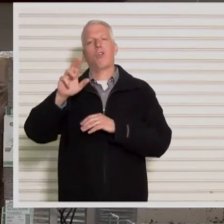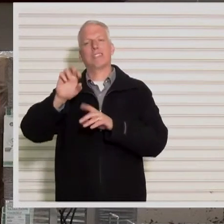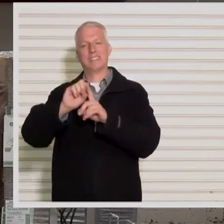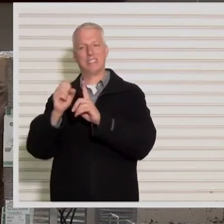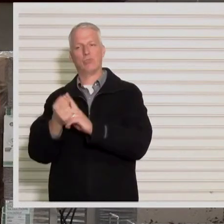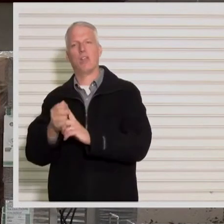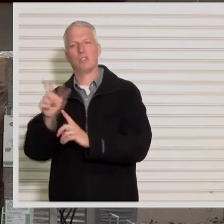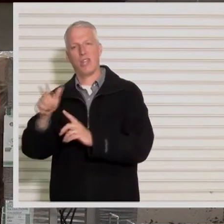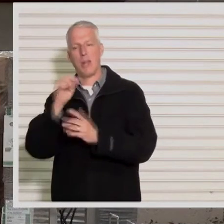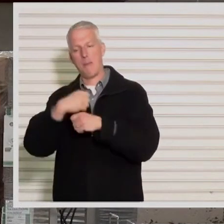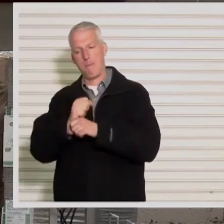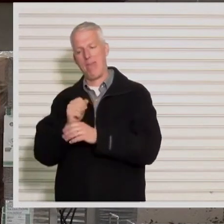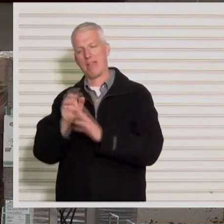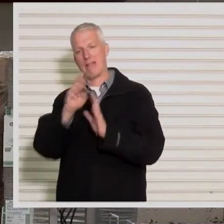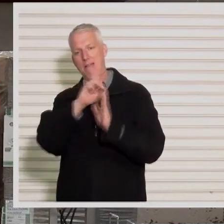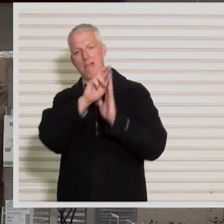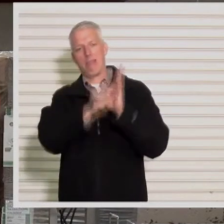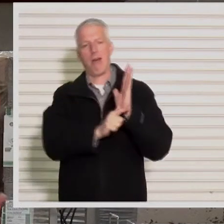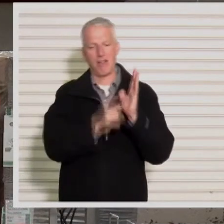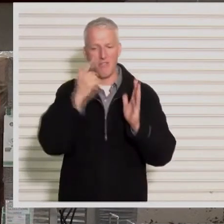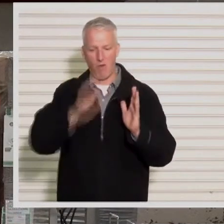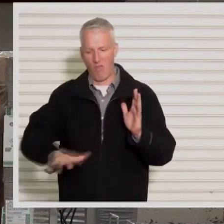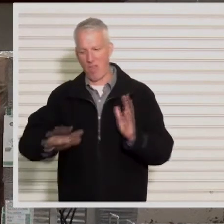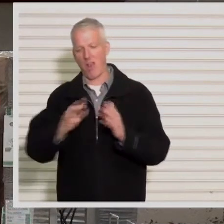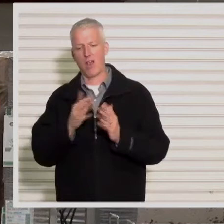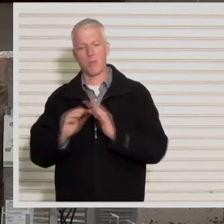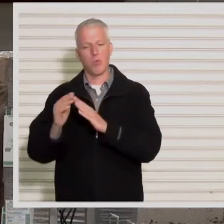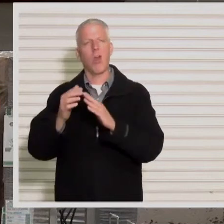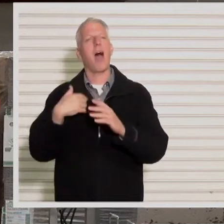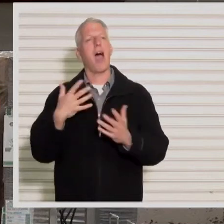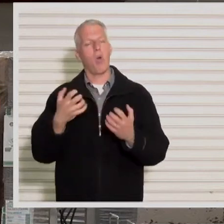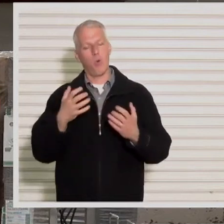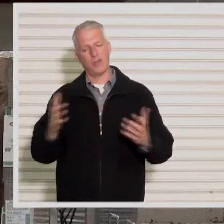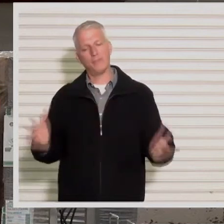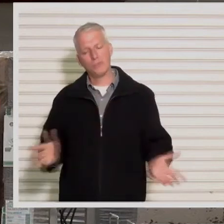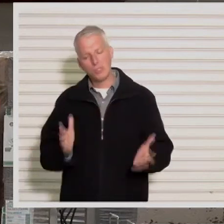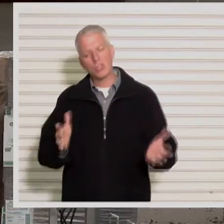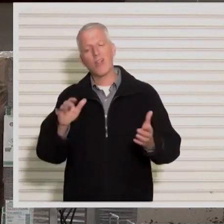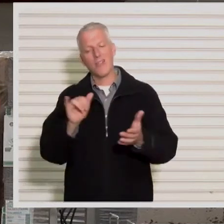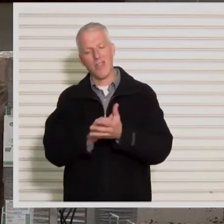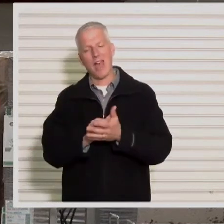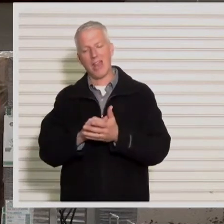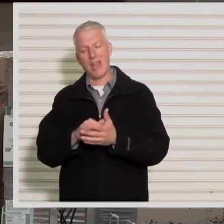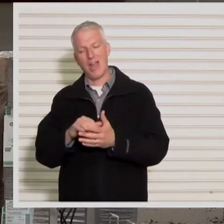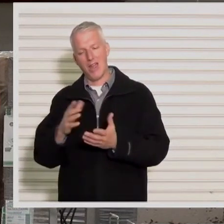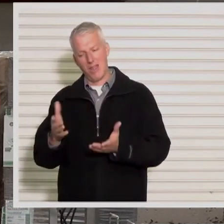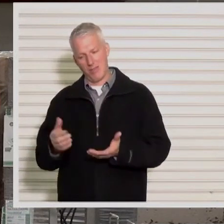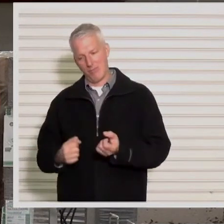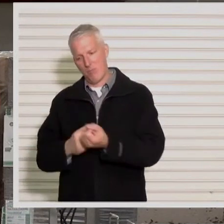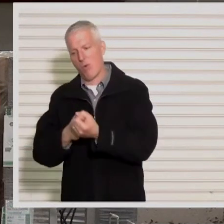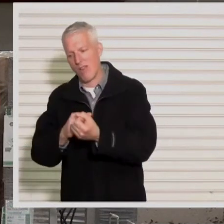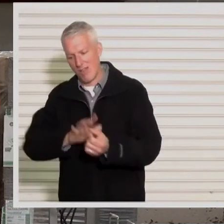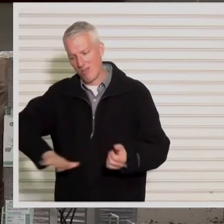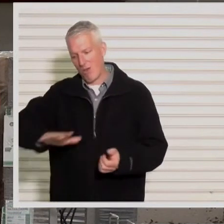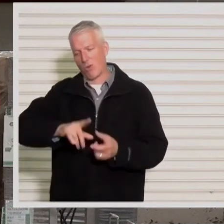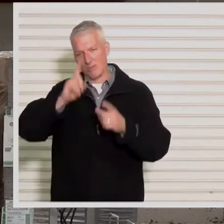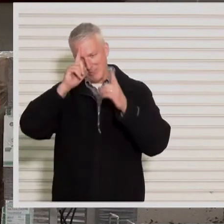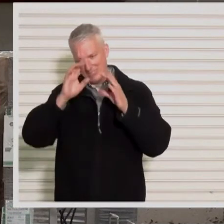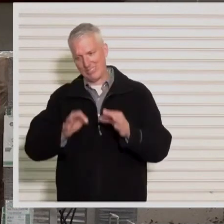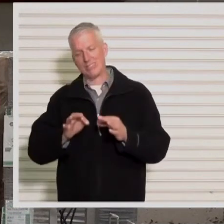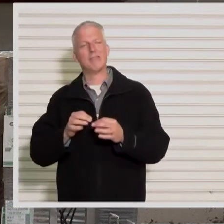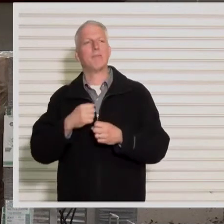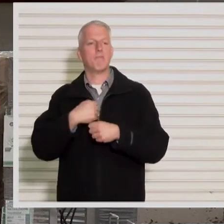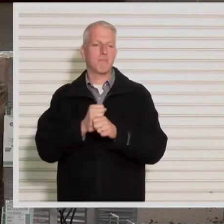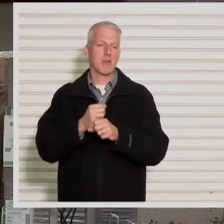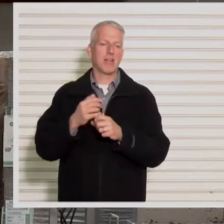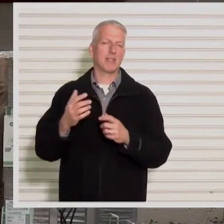themselves. And so on that basis, I would subscribe to that point of view, bottom up, not top down. Thank you. This